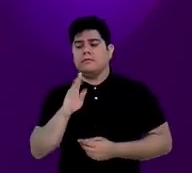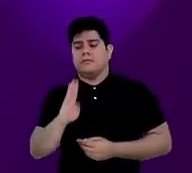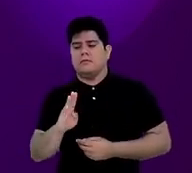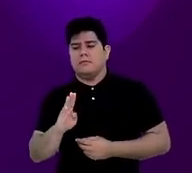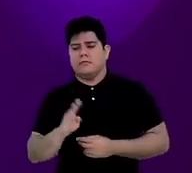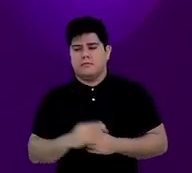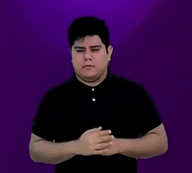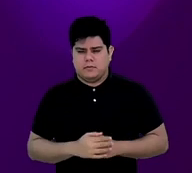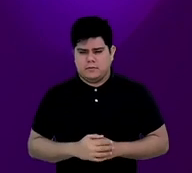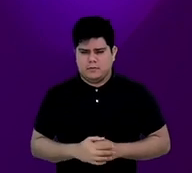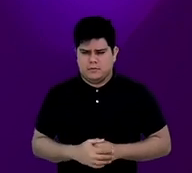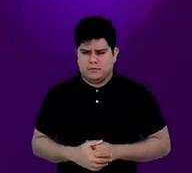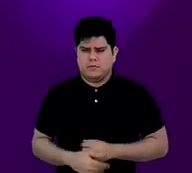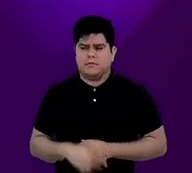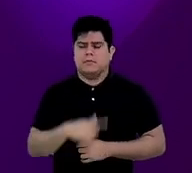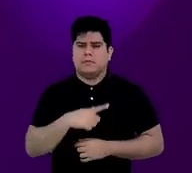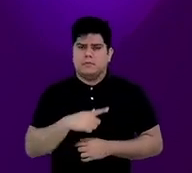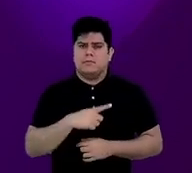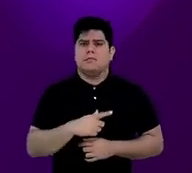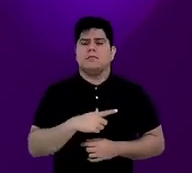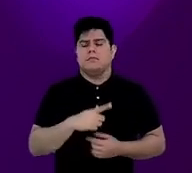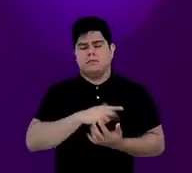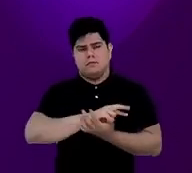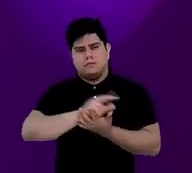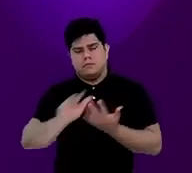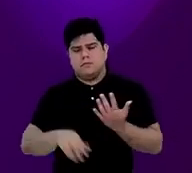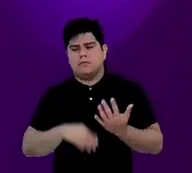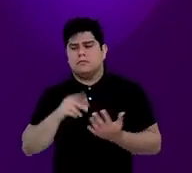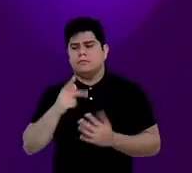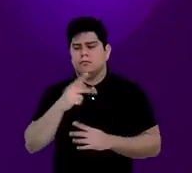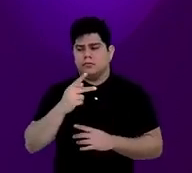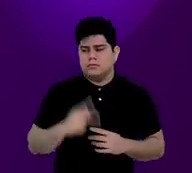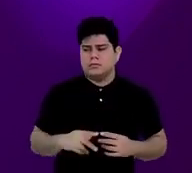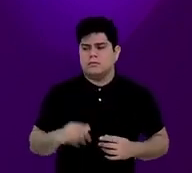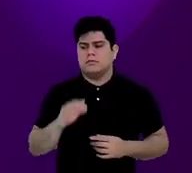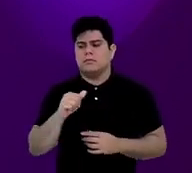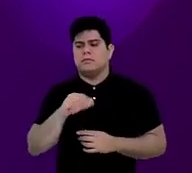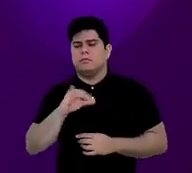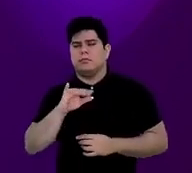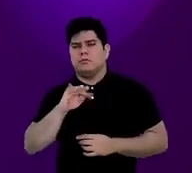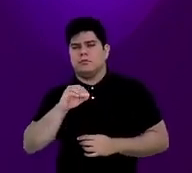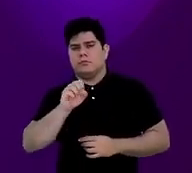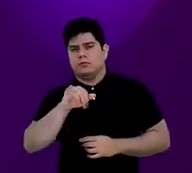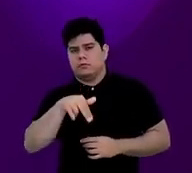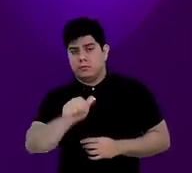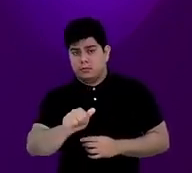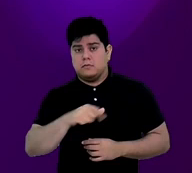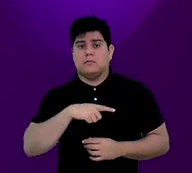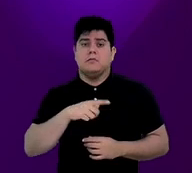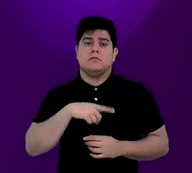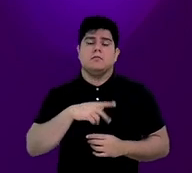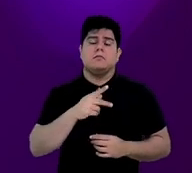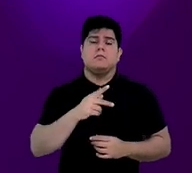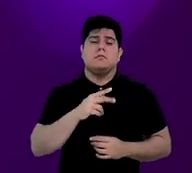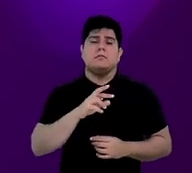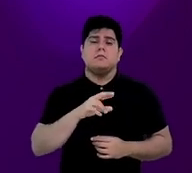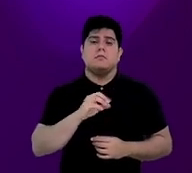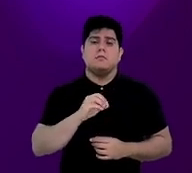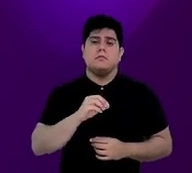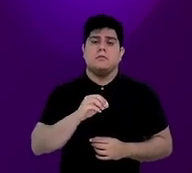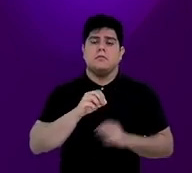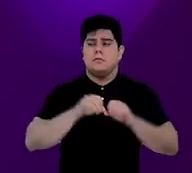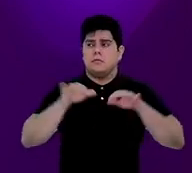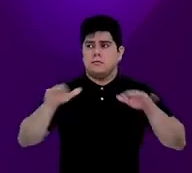proteins, cytokines, pro-proliferation, pro-inflammatory, adaptive immunity,